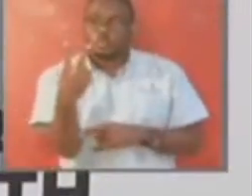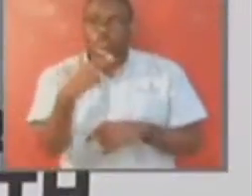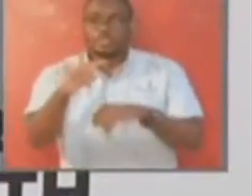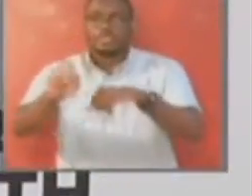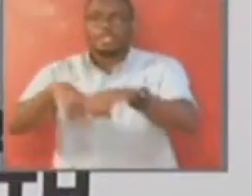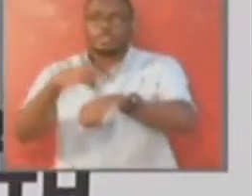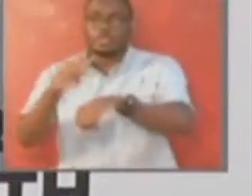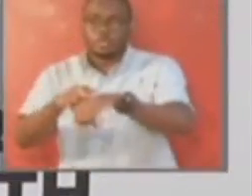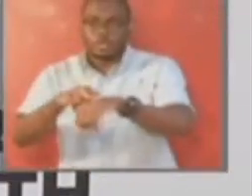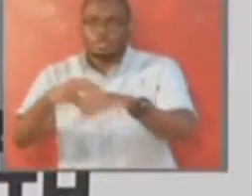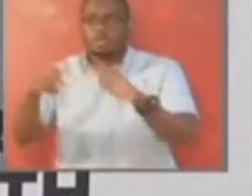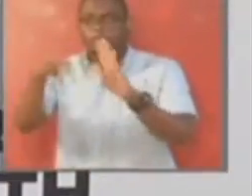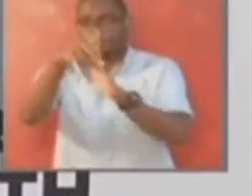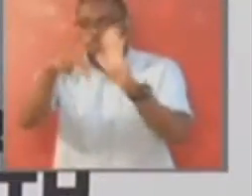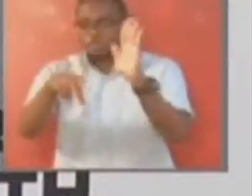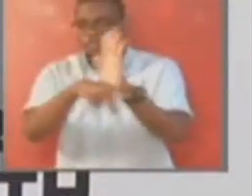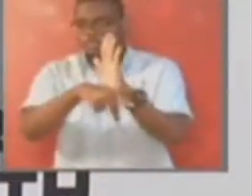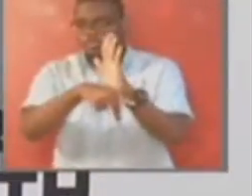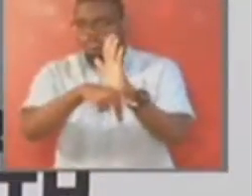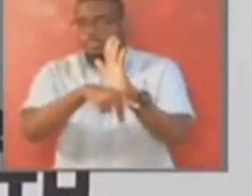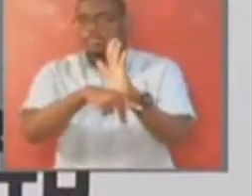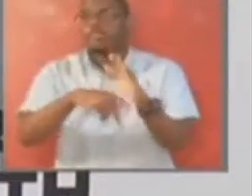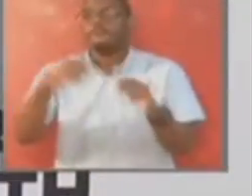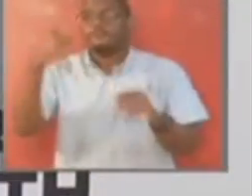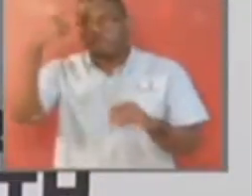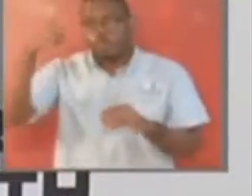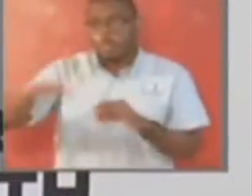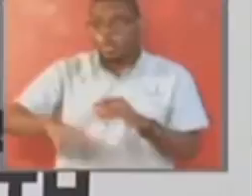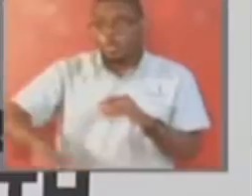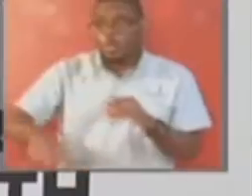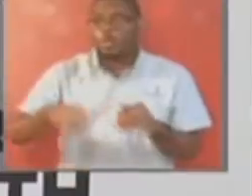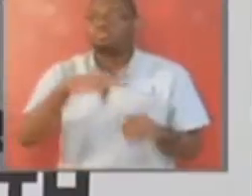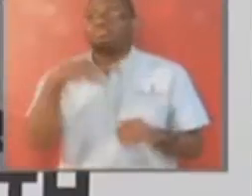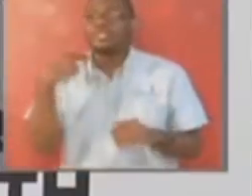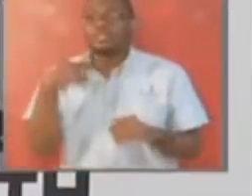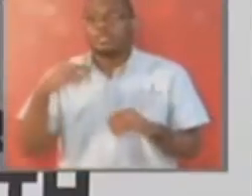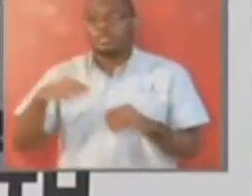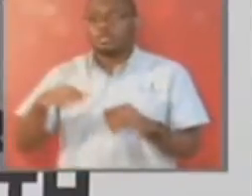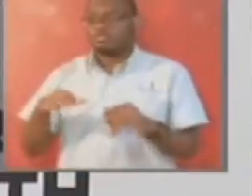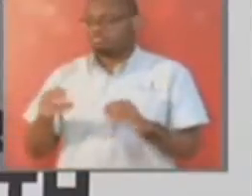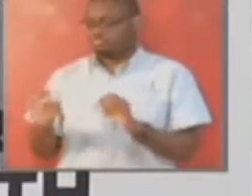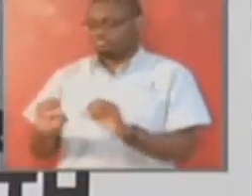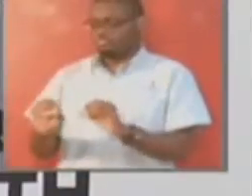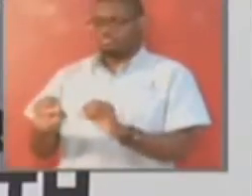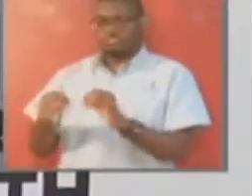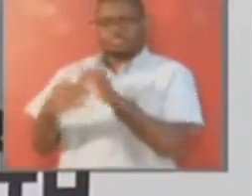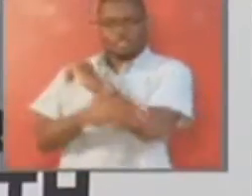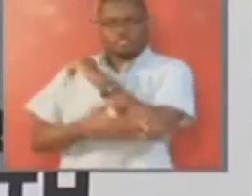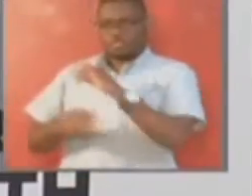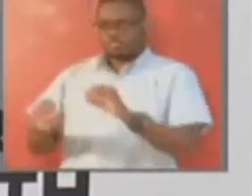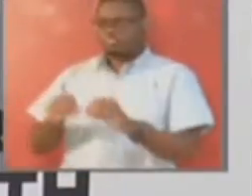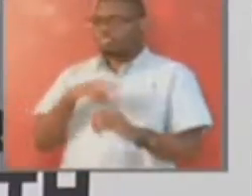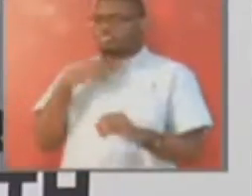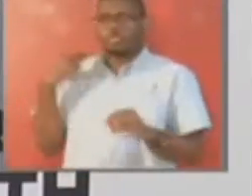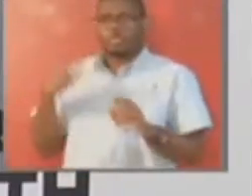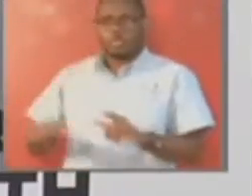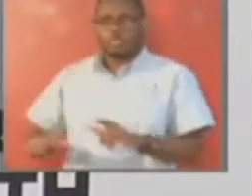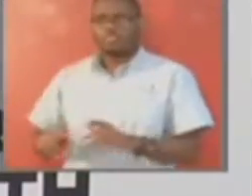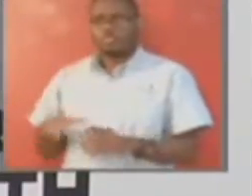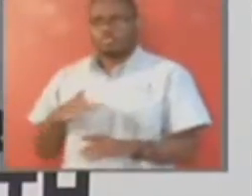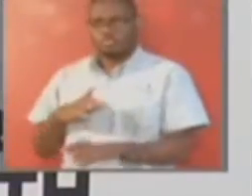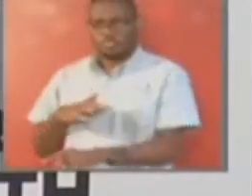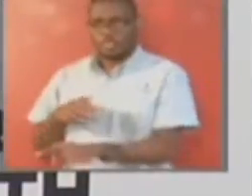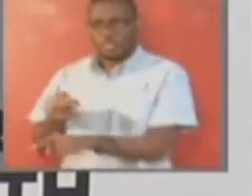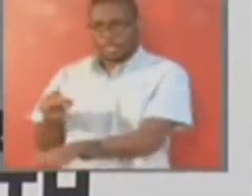for low-risk countries. Low-risk countries are countries that actually have no spread or sporadic spread as classified by the World Health Organization.